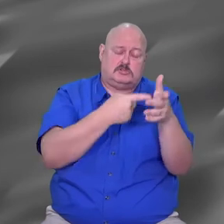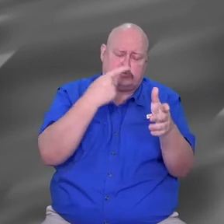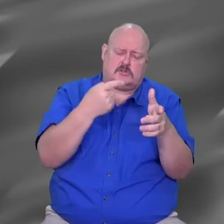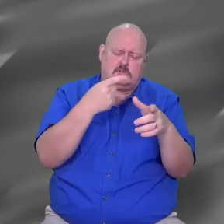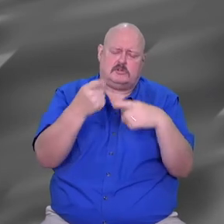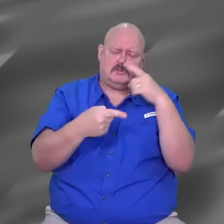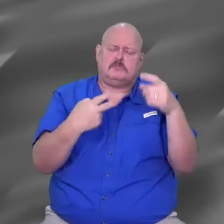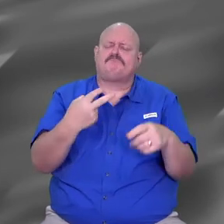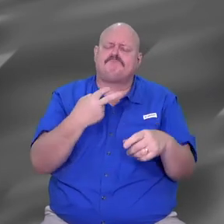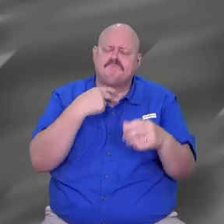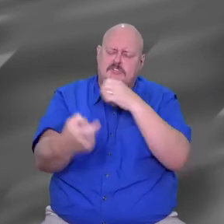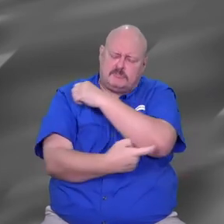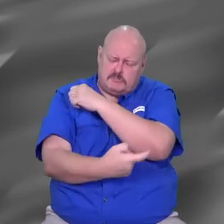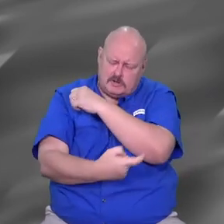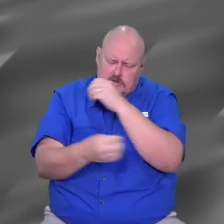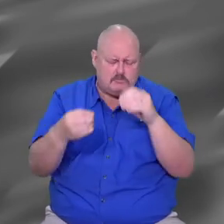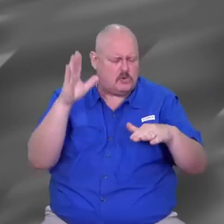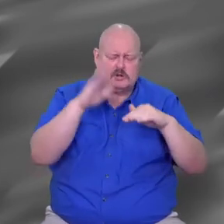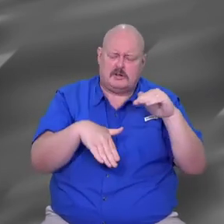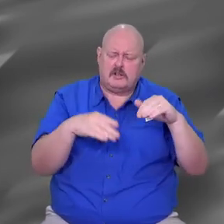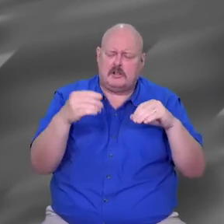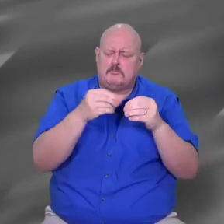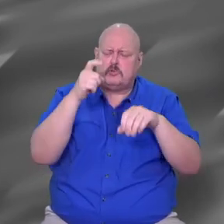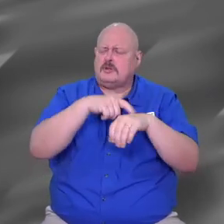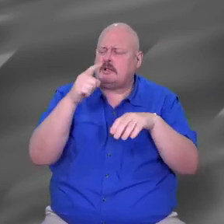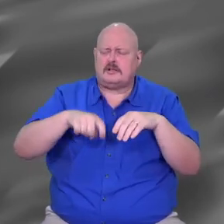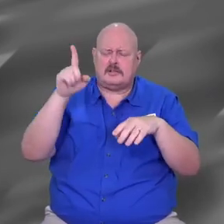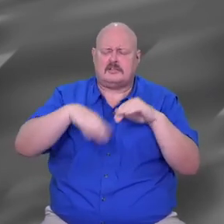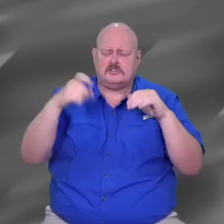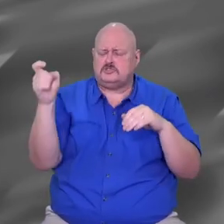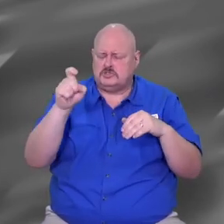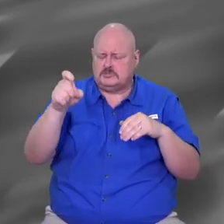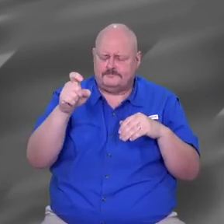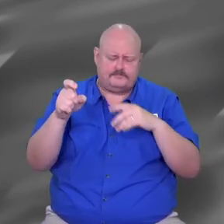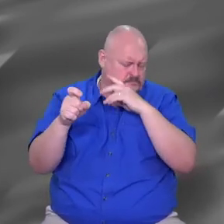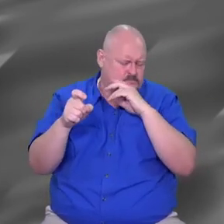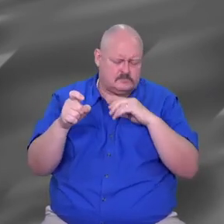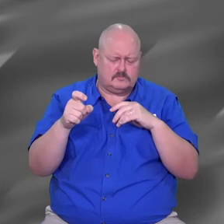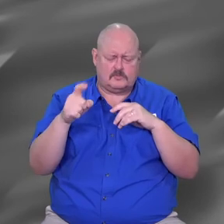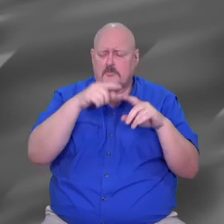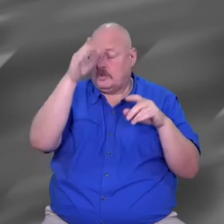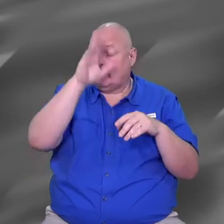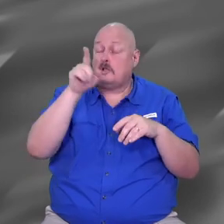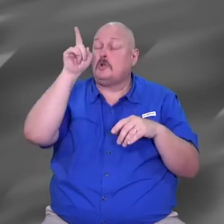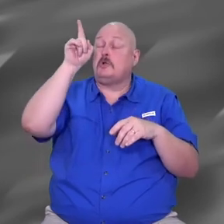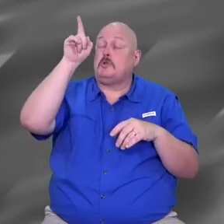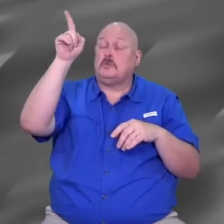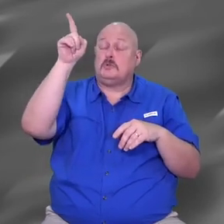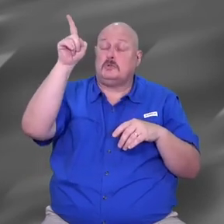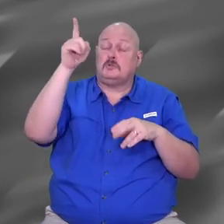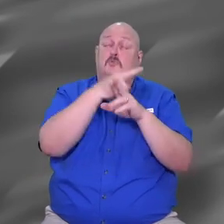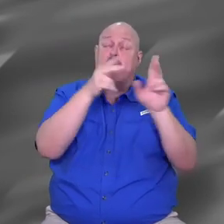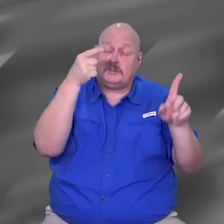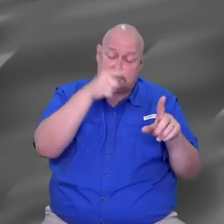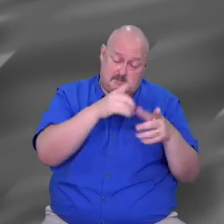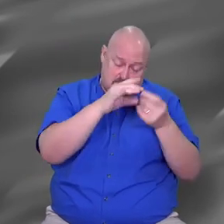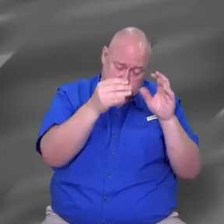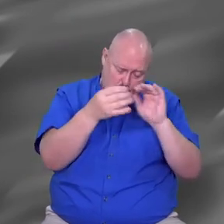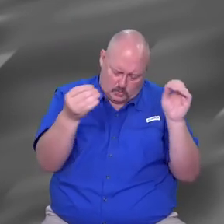the trap of temptation more times than he ever should have. But God, that you redeemed his